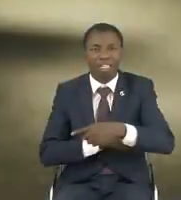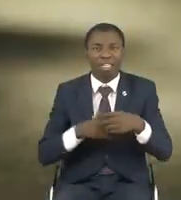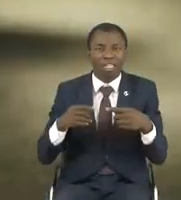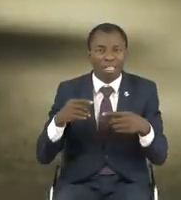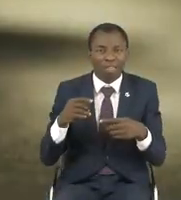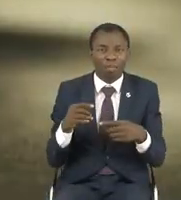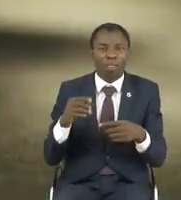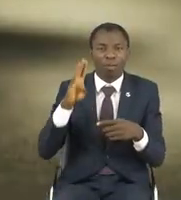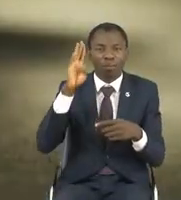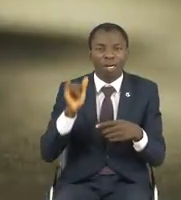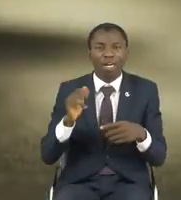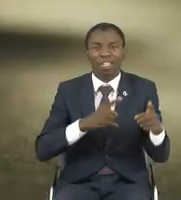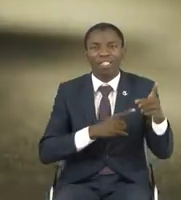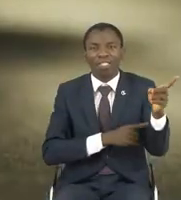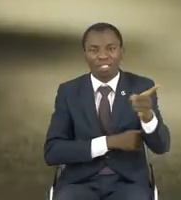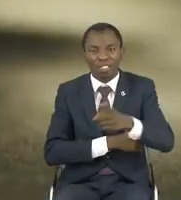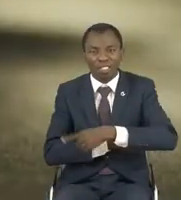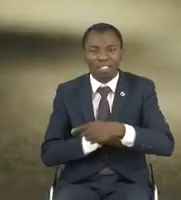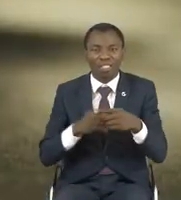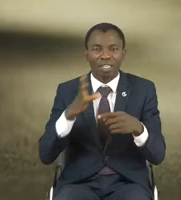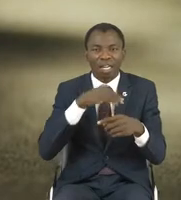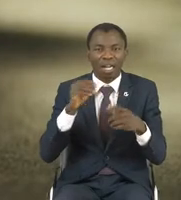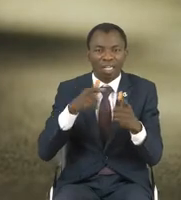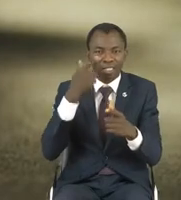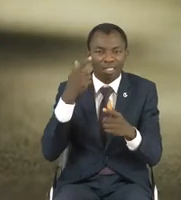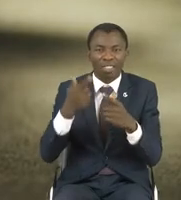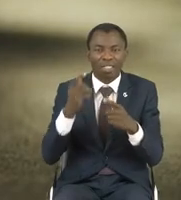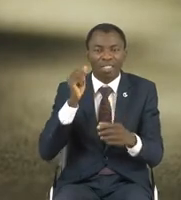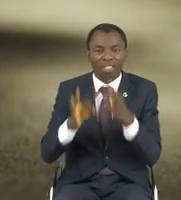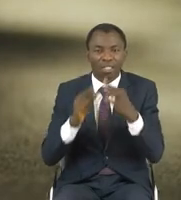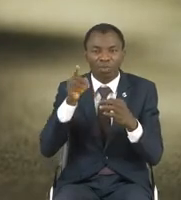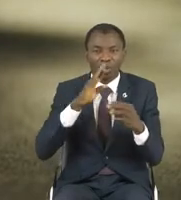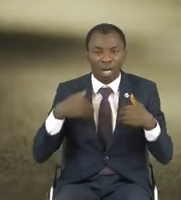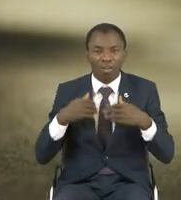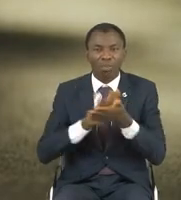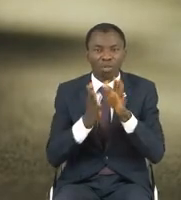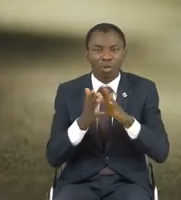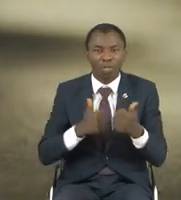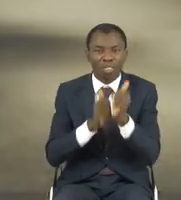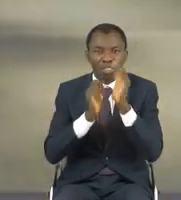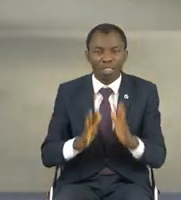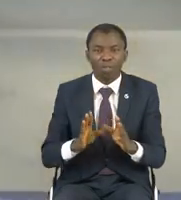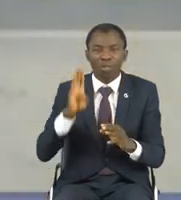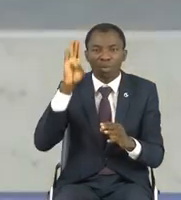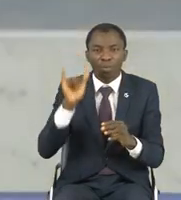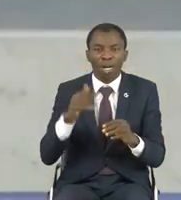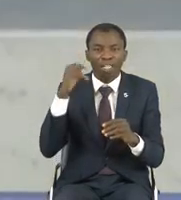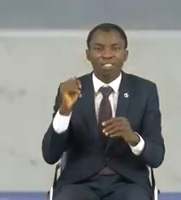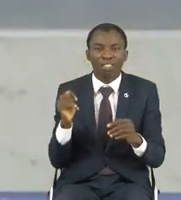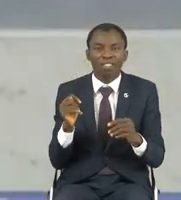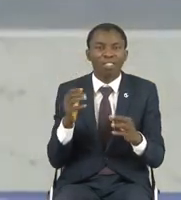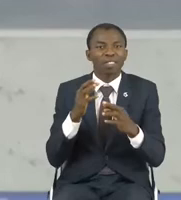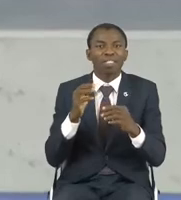other, following the Lord. And if you have become a disciple by the redemption that has